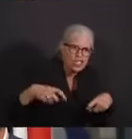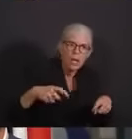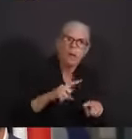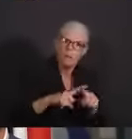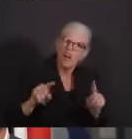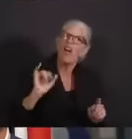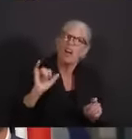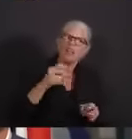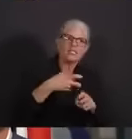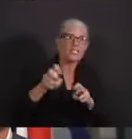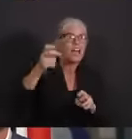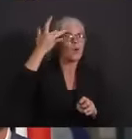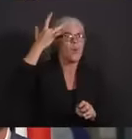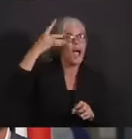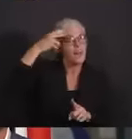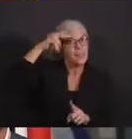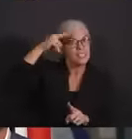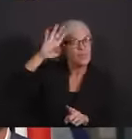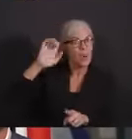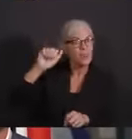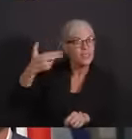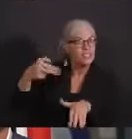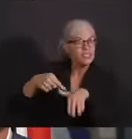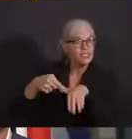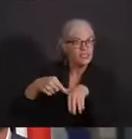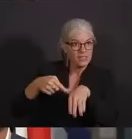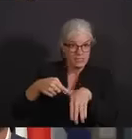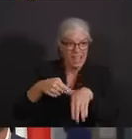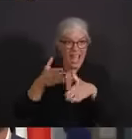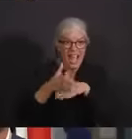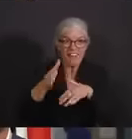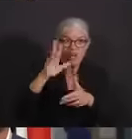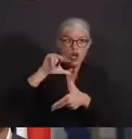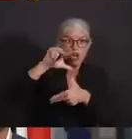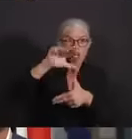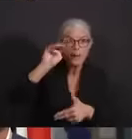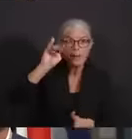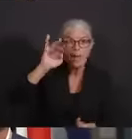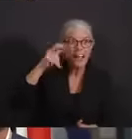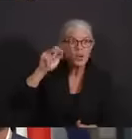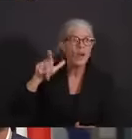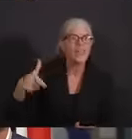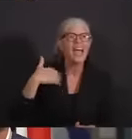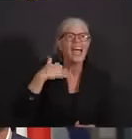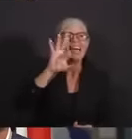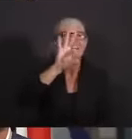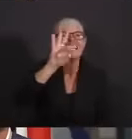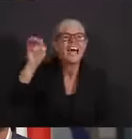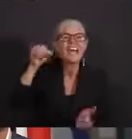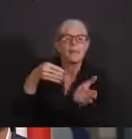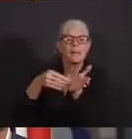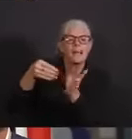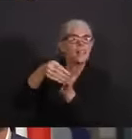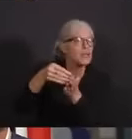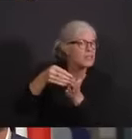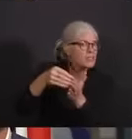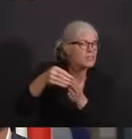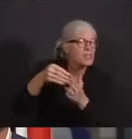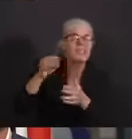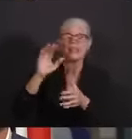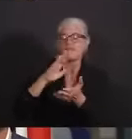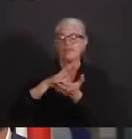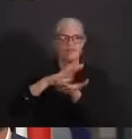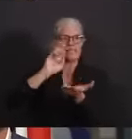you have Mexico Beach after Hurricane Michael. They had $90 million of debris cleanup. And I think their annual budget